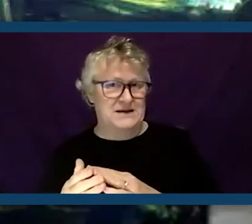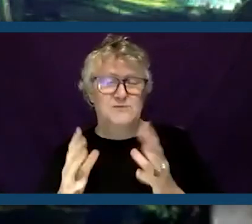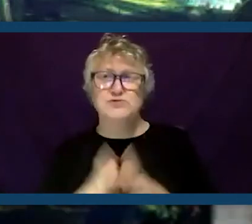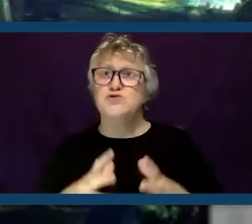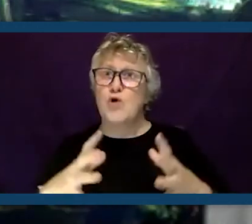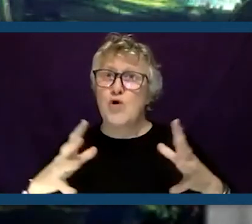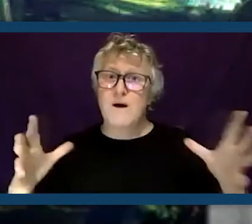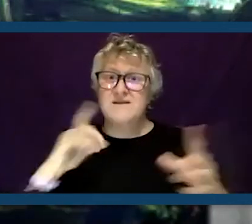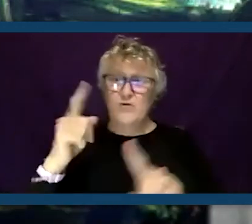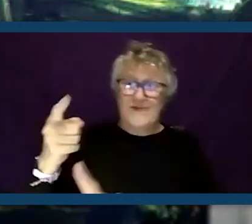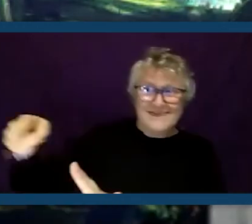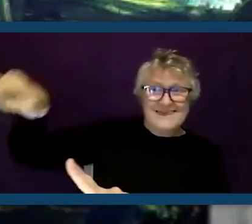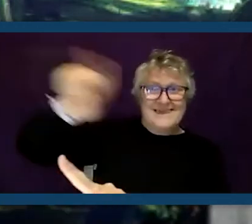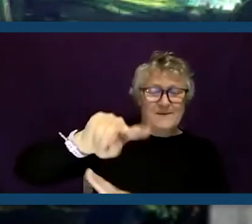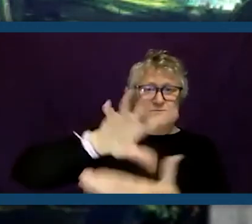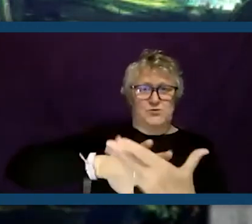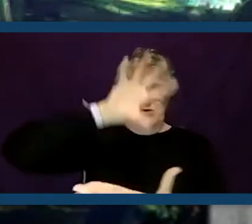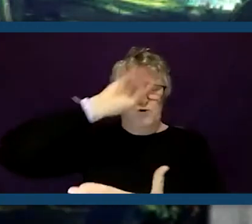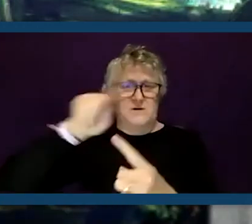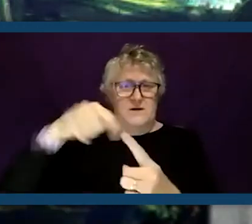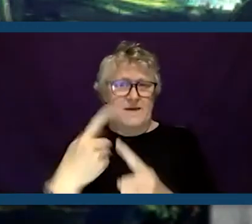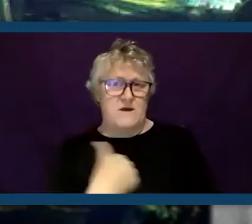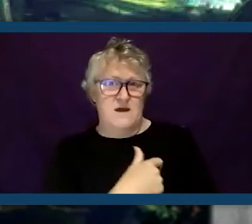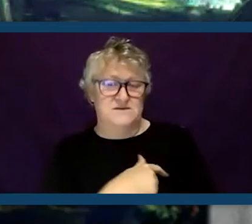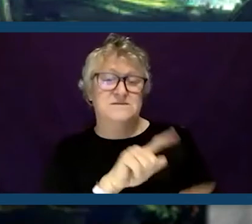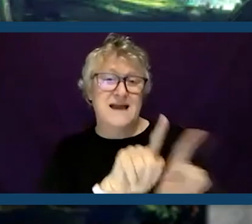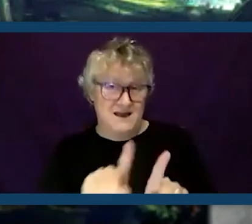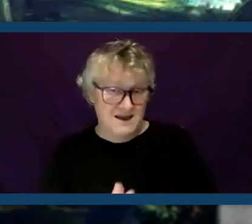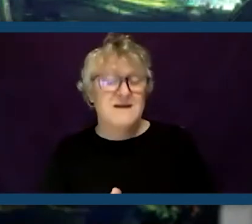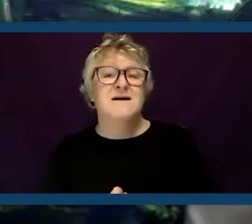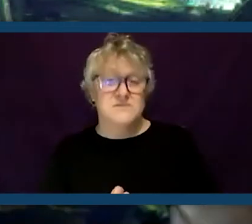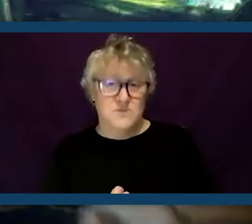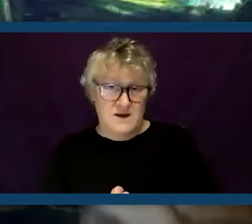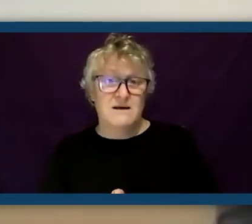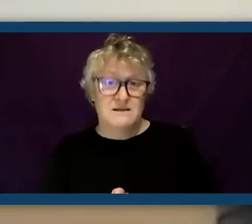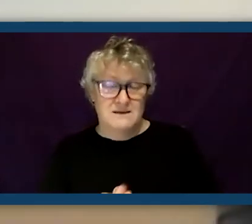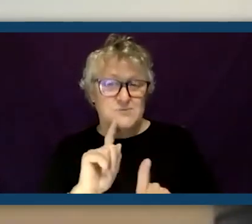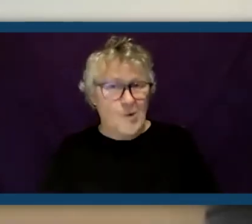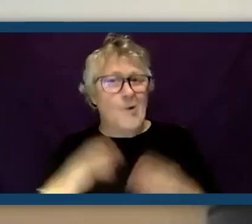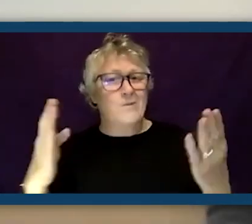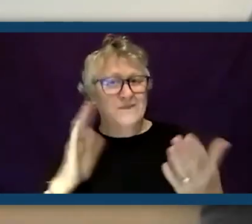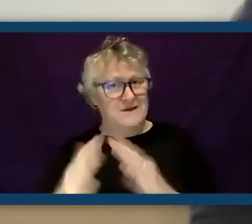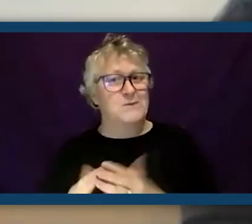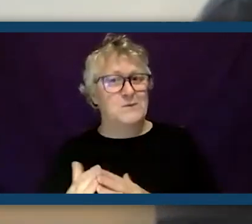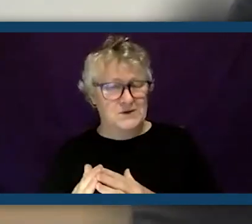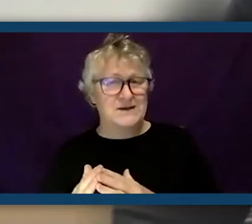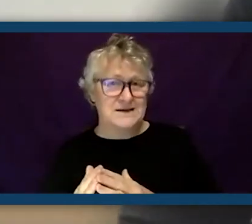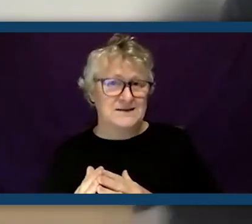well. So I think, we need to be really honest and open about those conversations. Thank you. Tony?